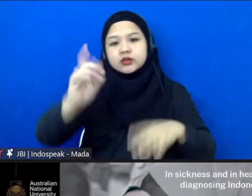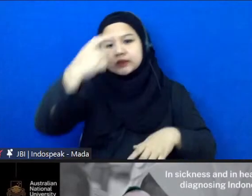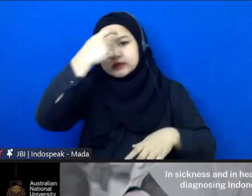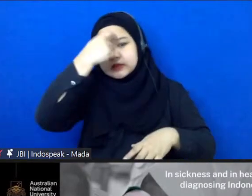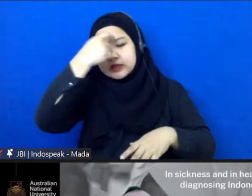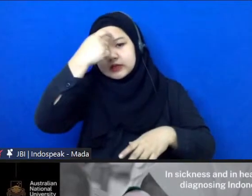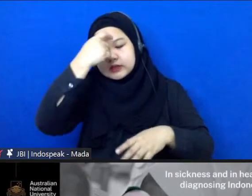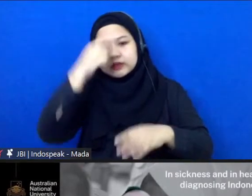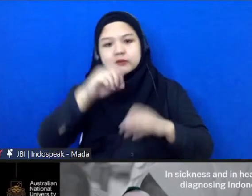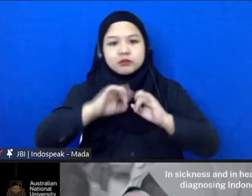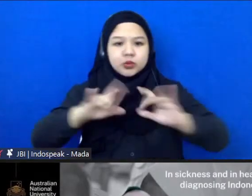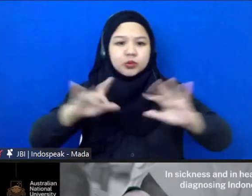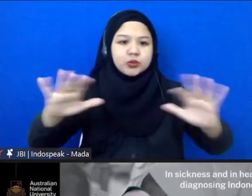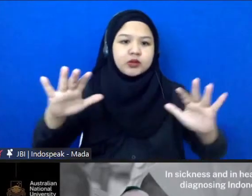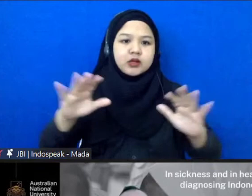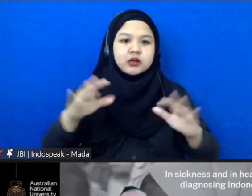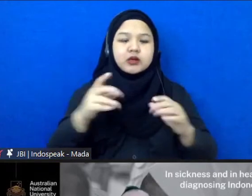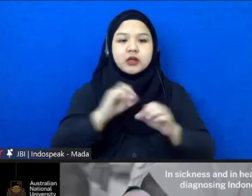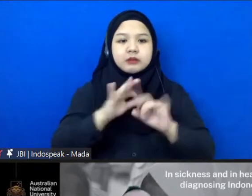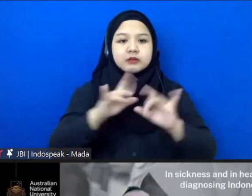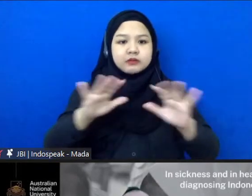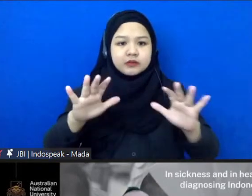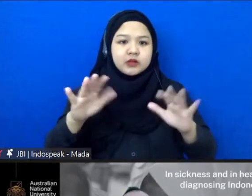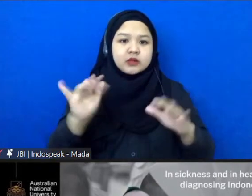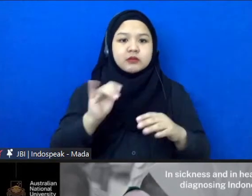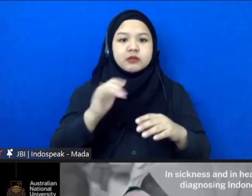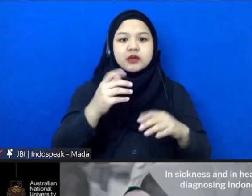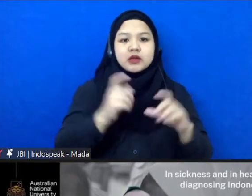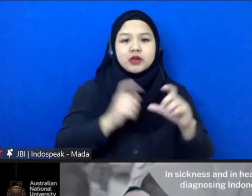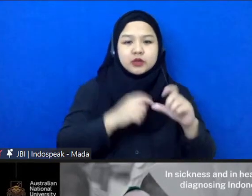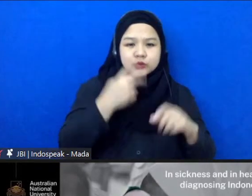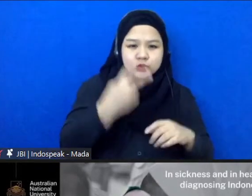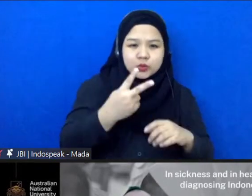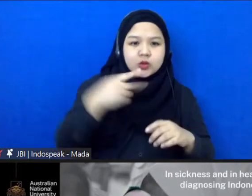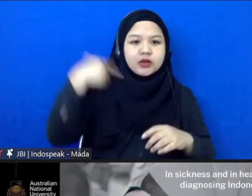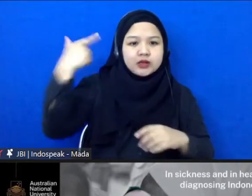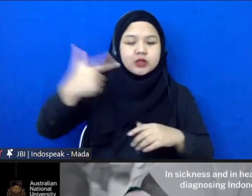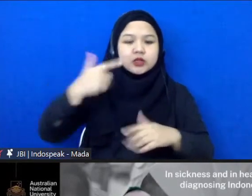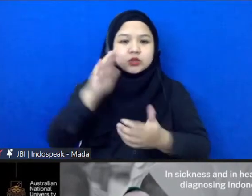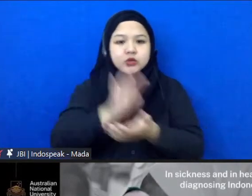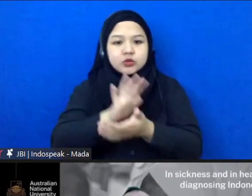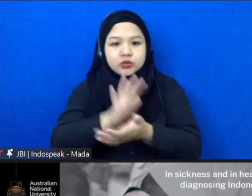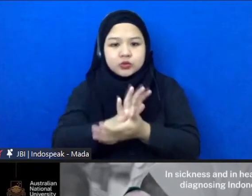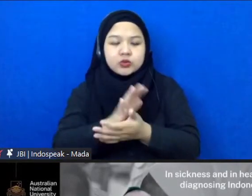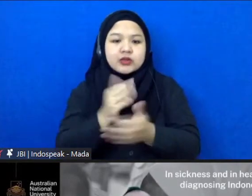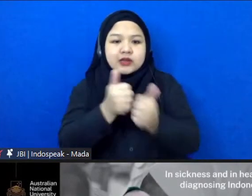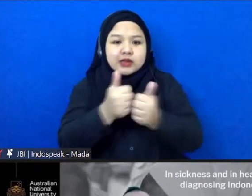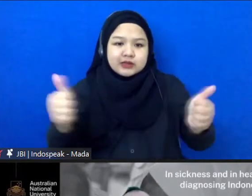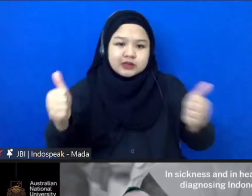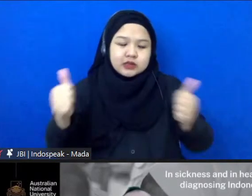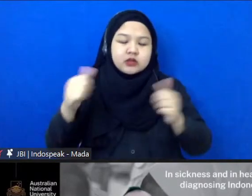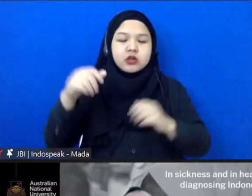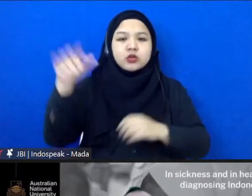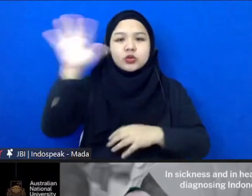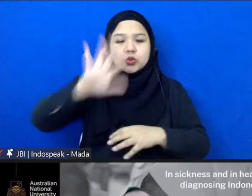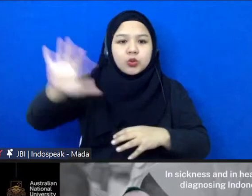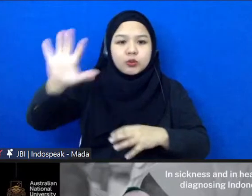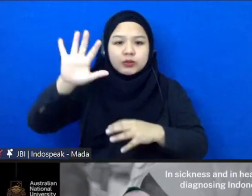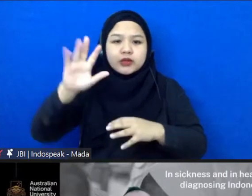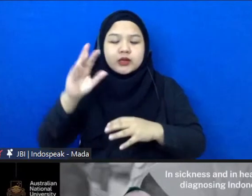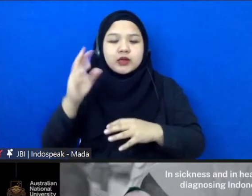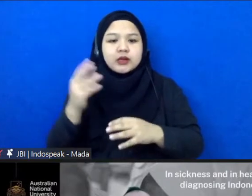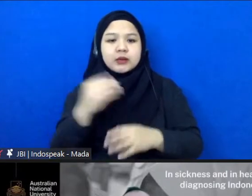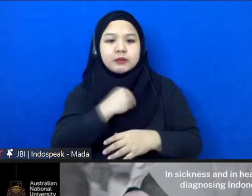Science in medical demography, both from London School of Hygiene and Tropical Medicines, and